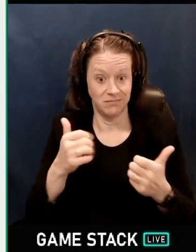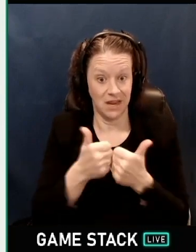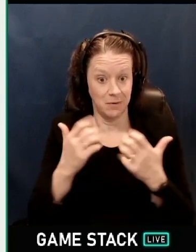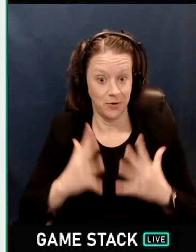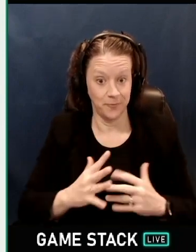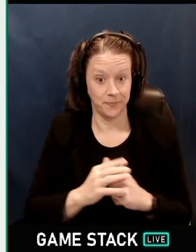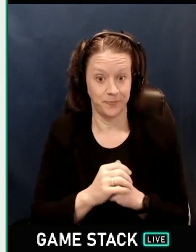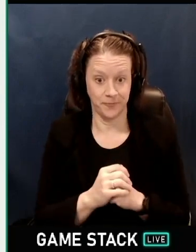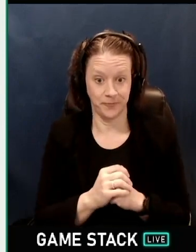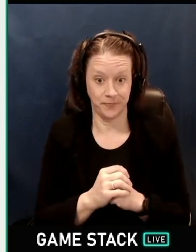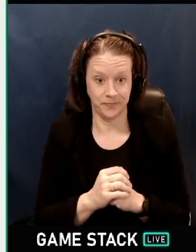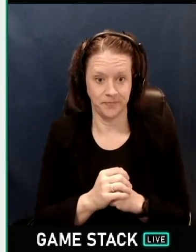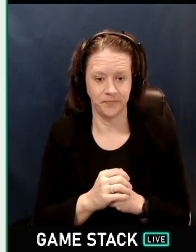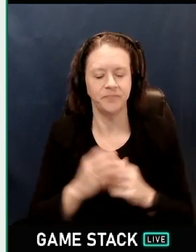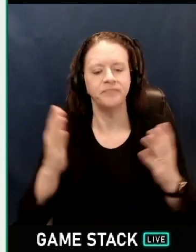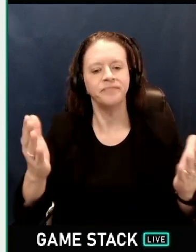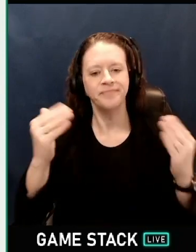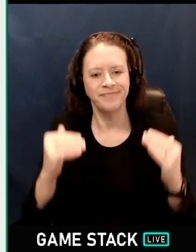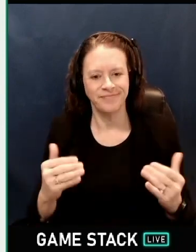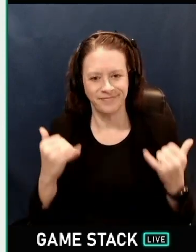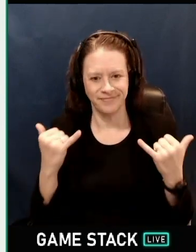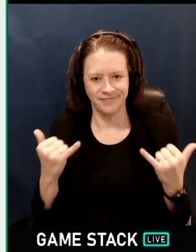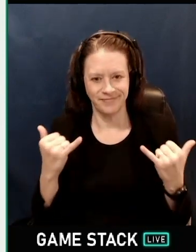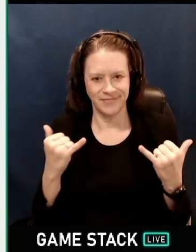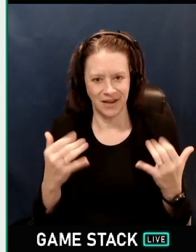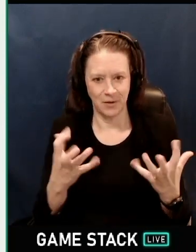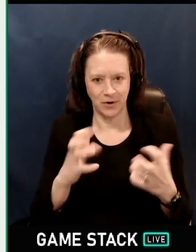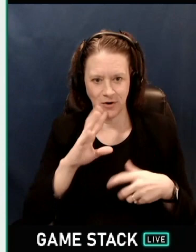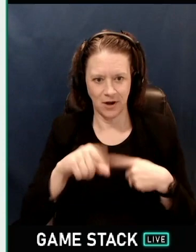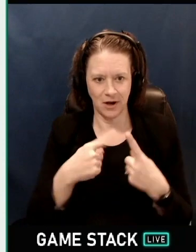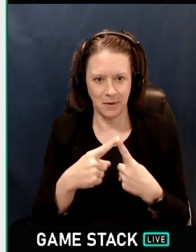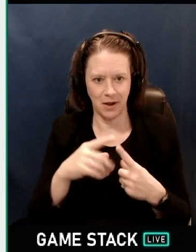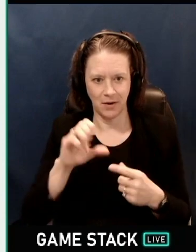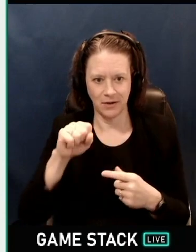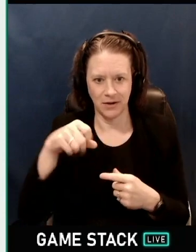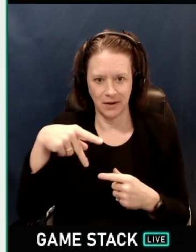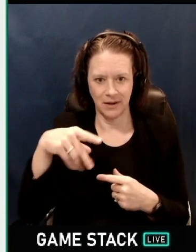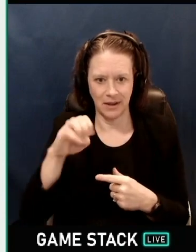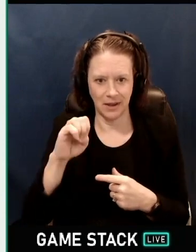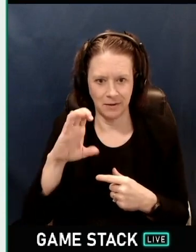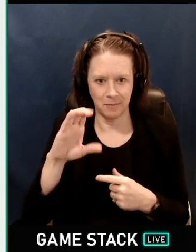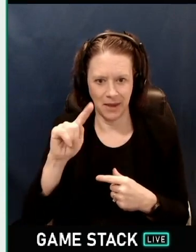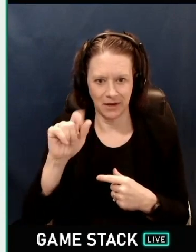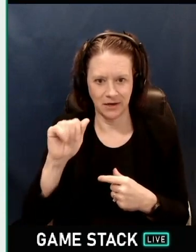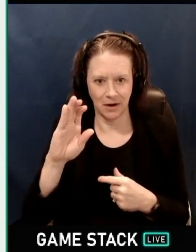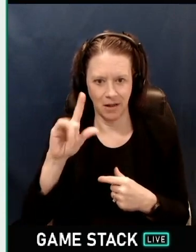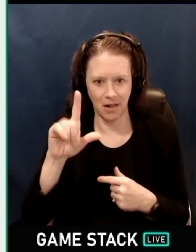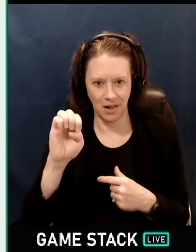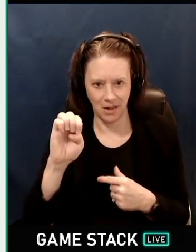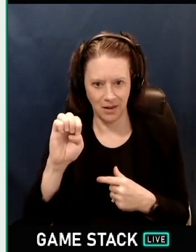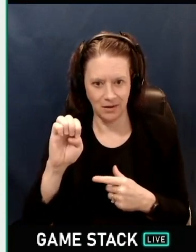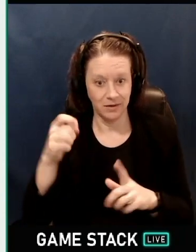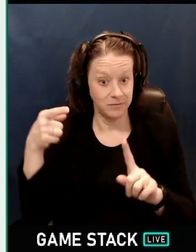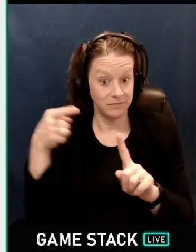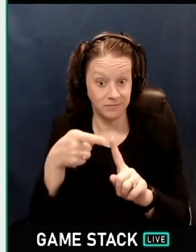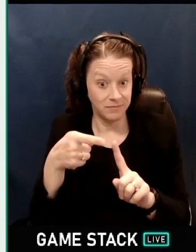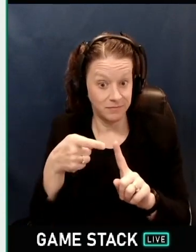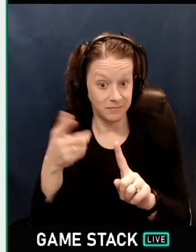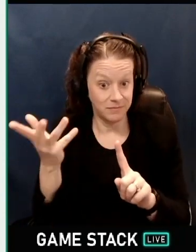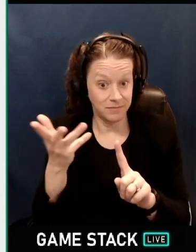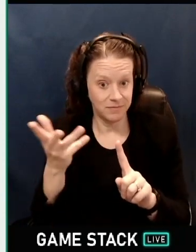So now let's talk about spectacle. This is that idea of a moment in the game